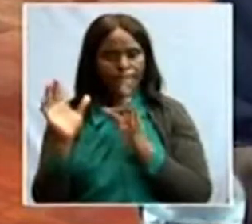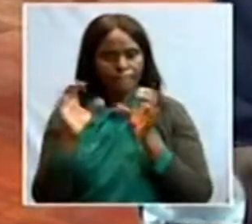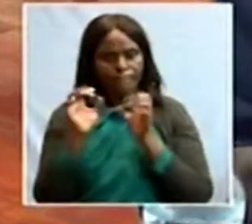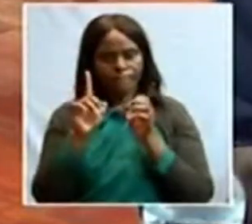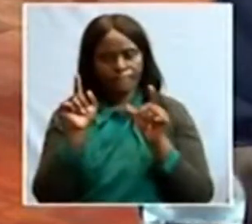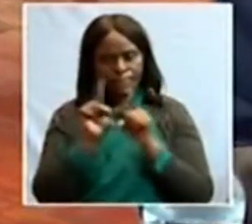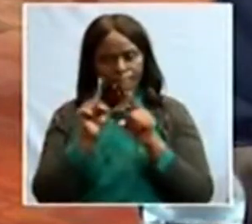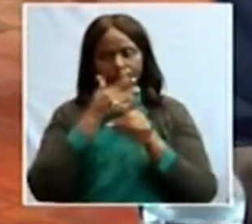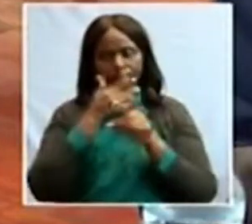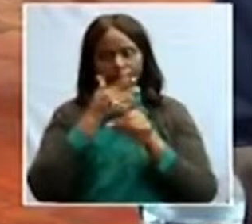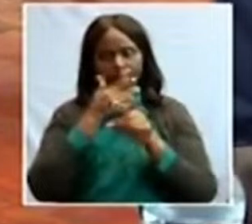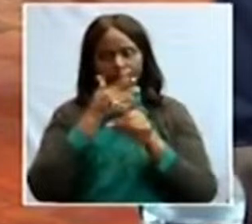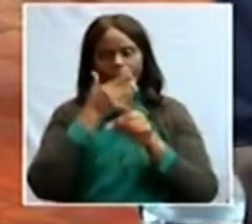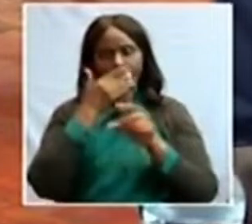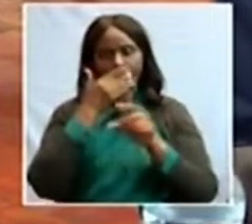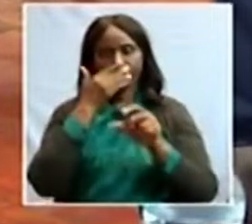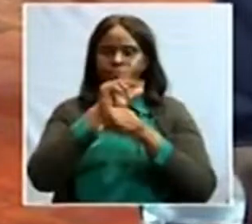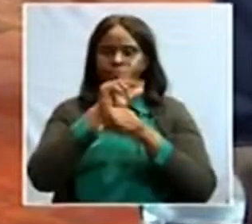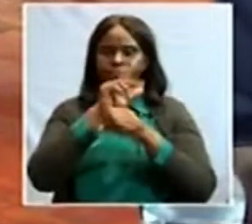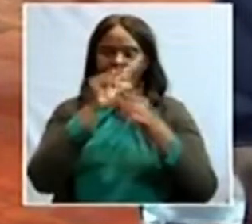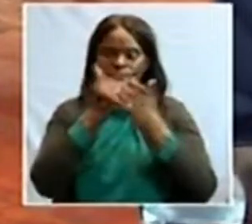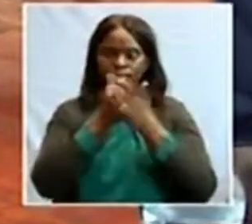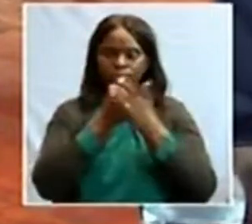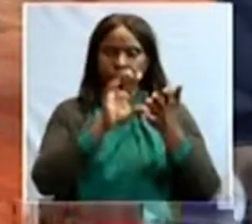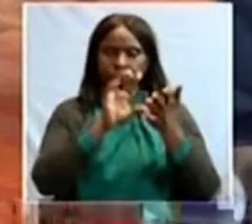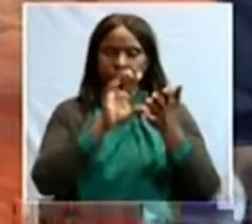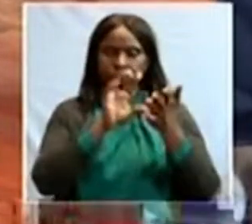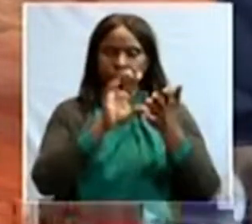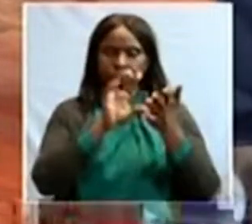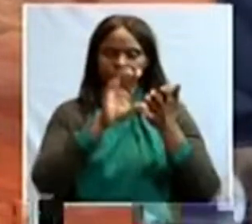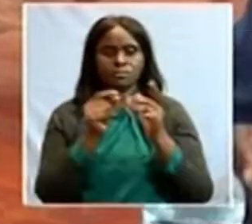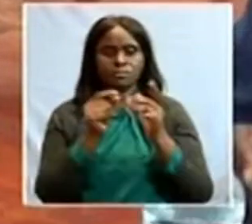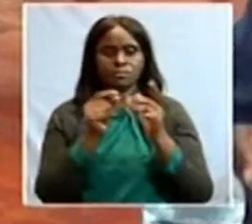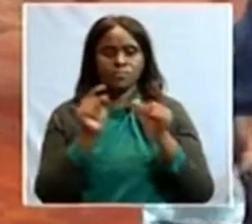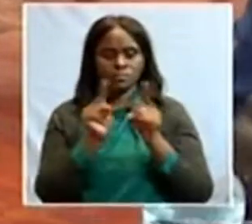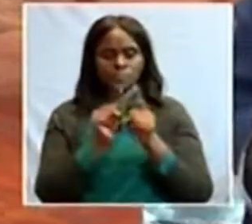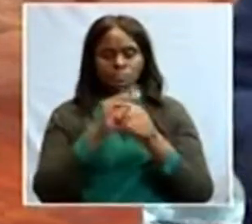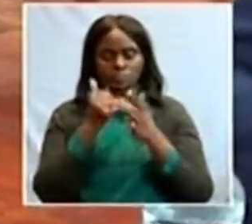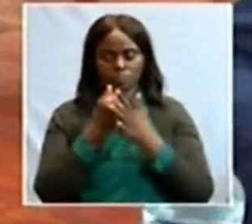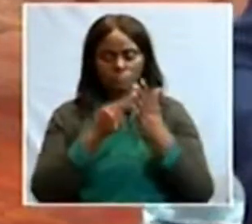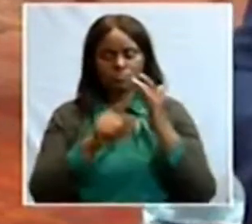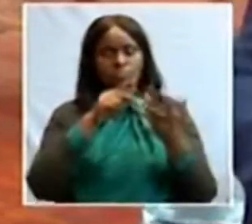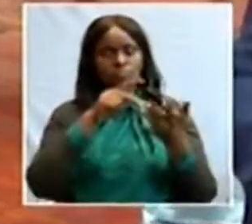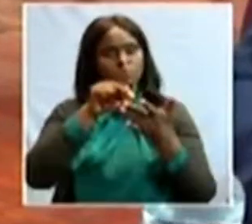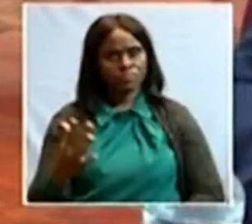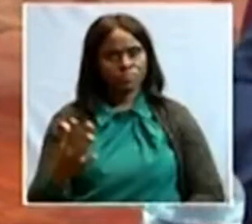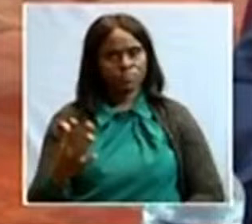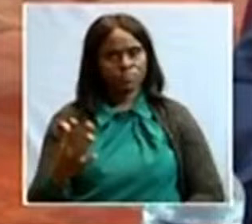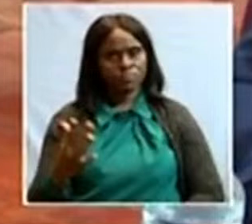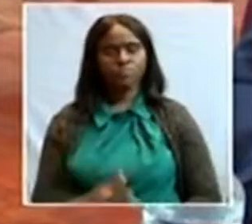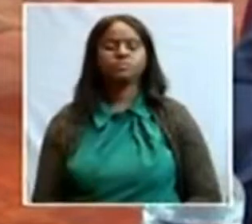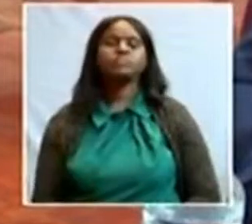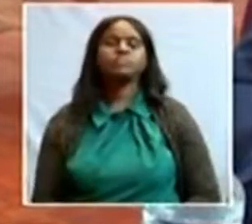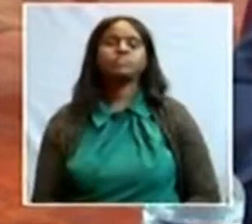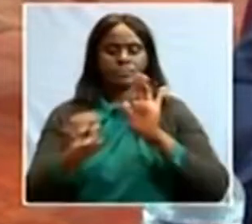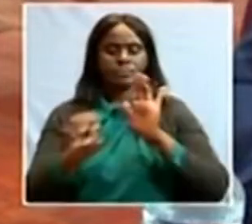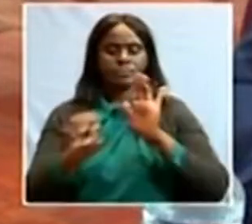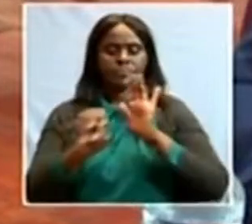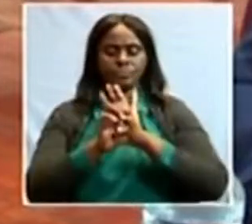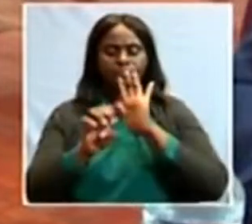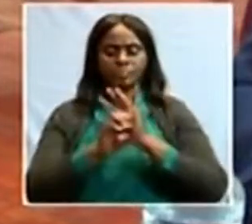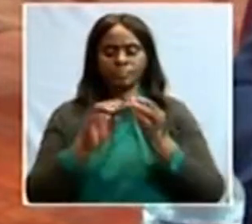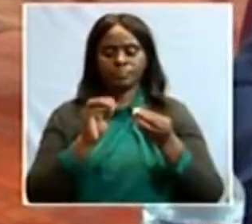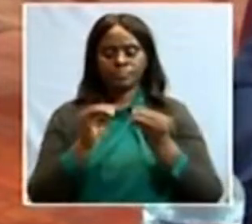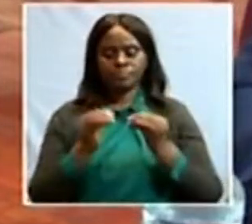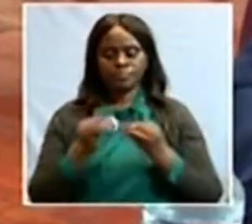Council is committed to the borrowed fund are reimbursed. I refer to Appendix